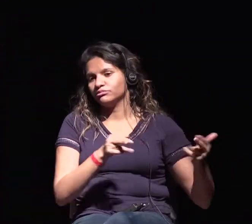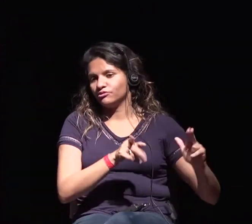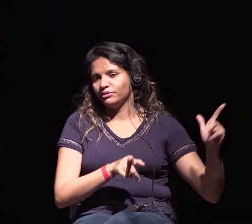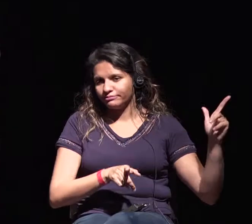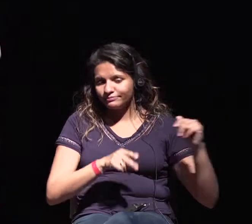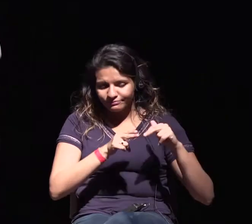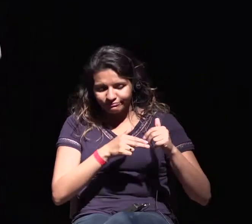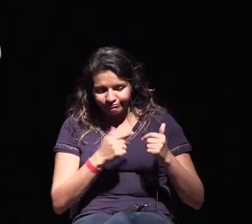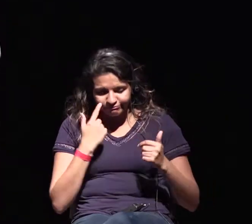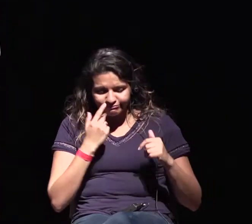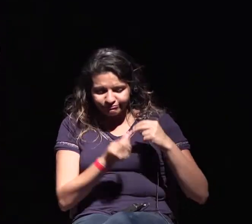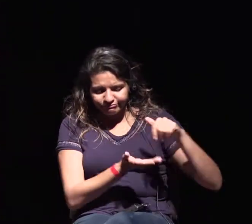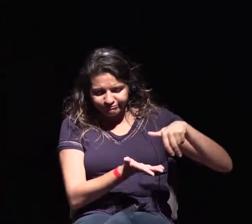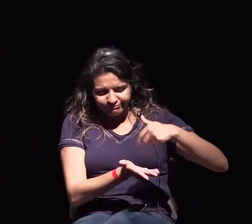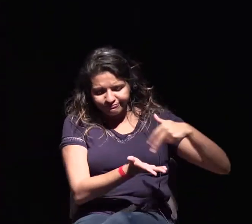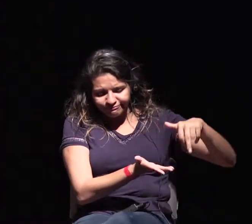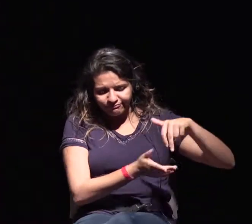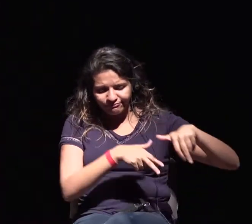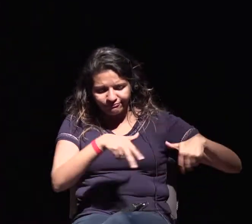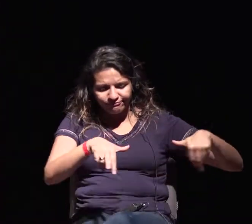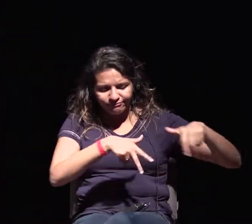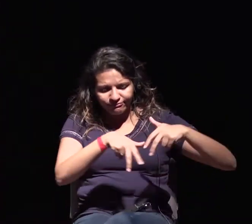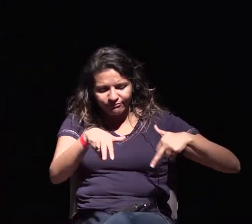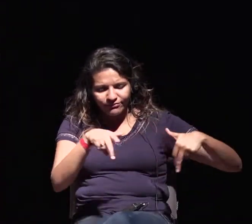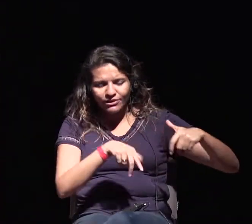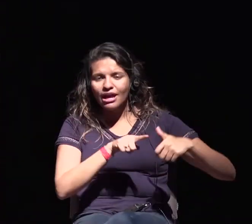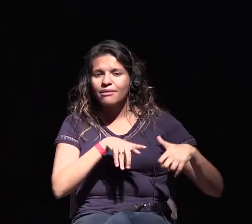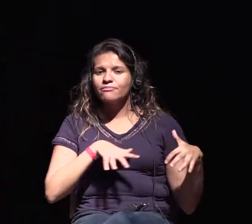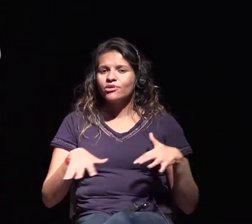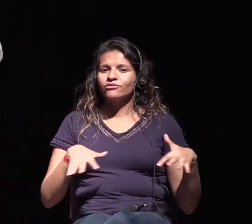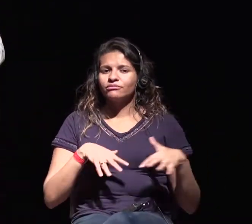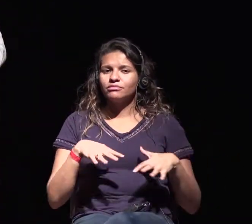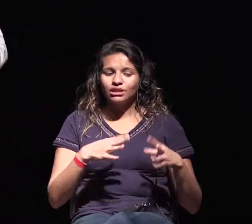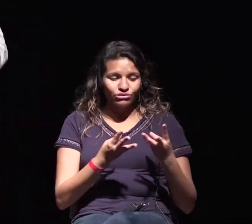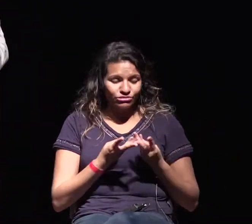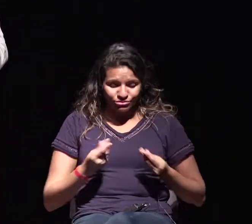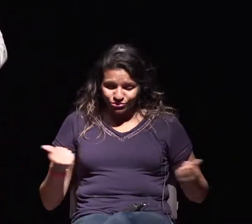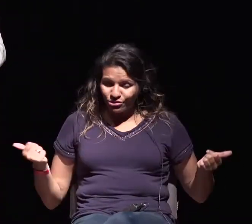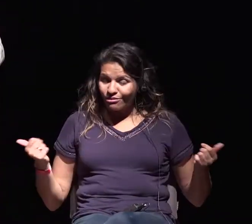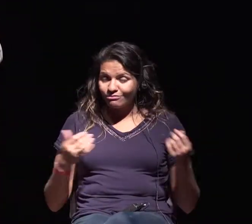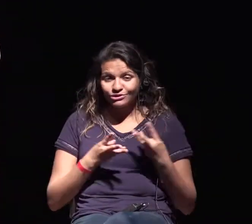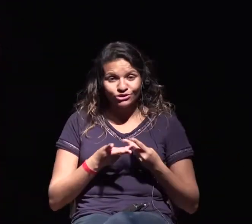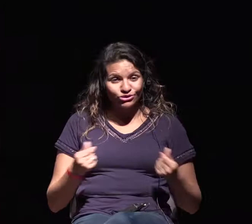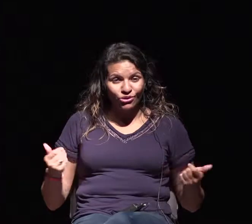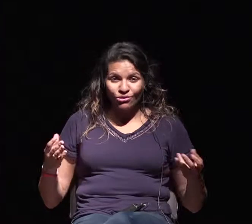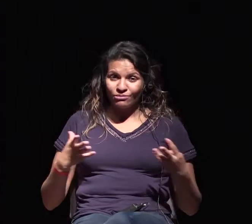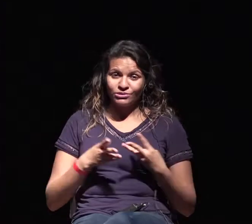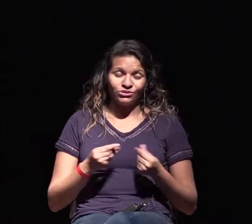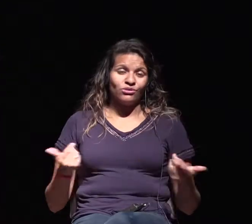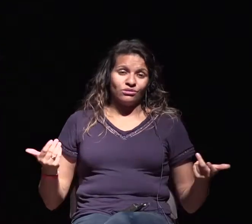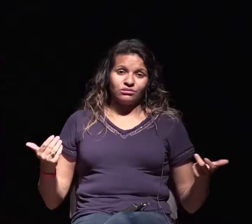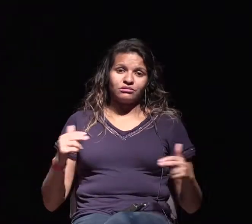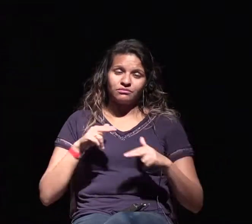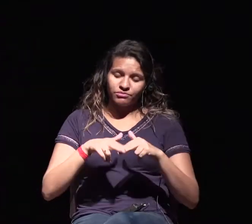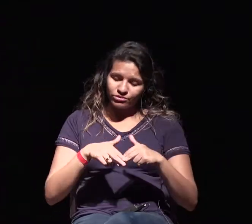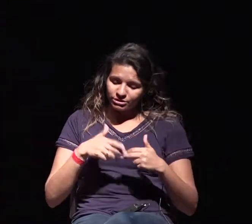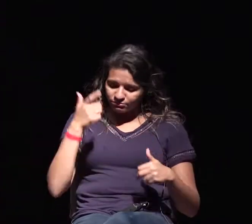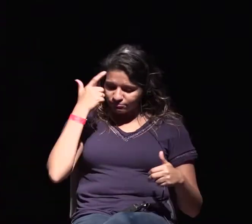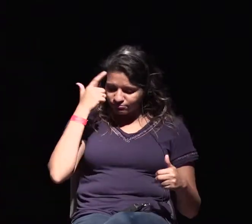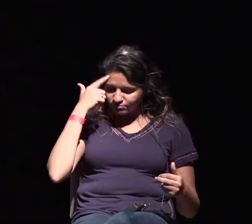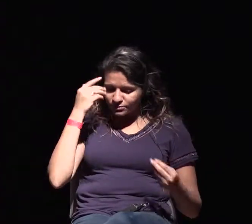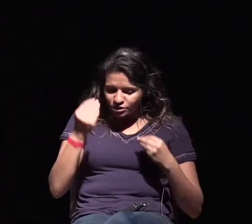nature of movements. The materiality of a gesture raises the question of the memory of an artwork, and thus of